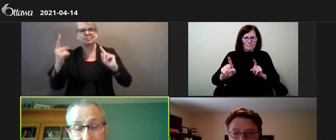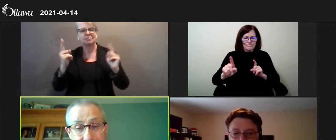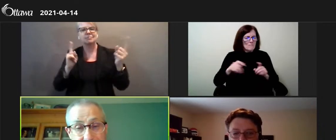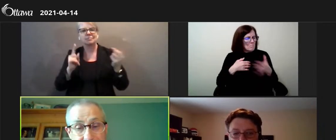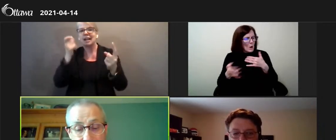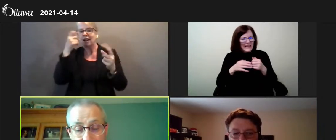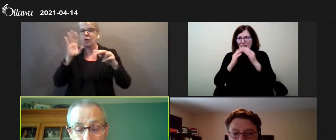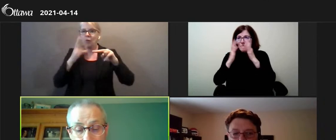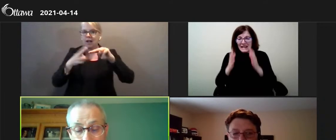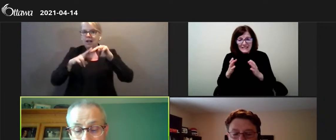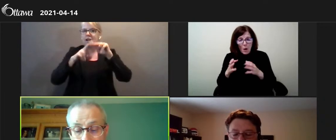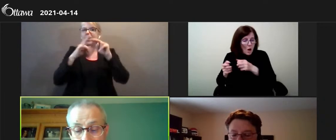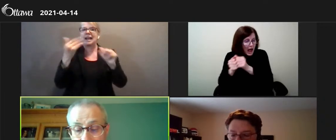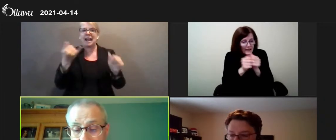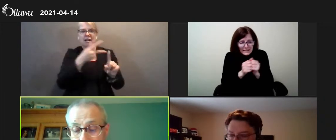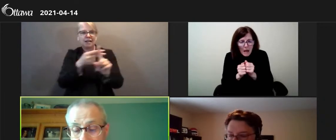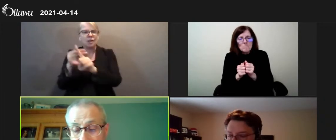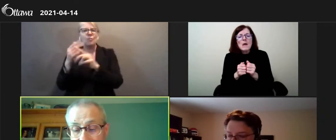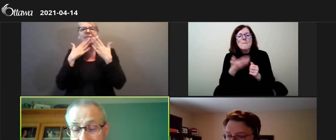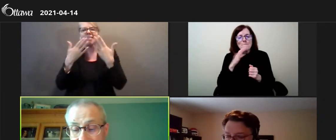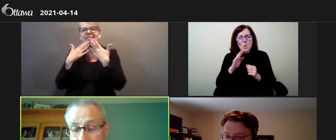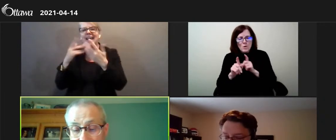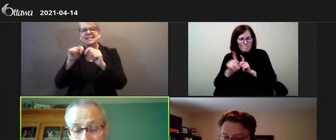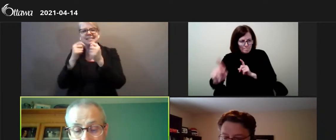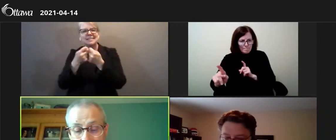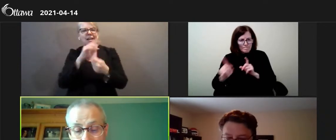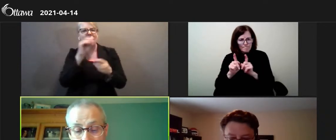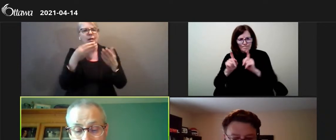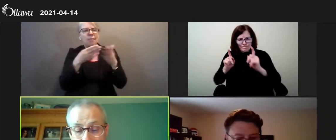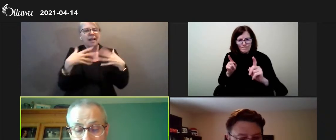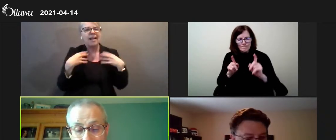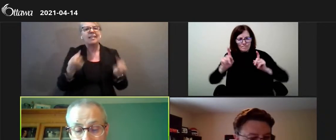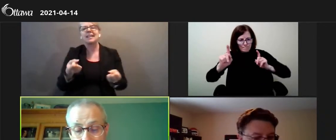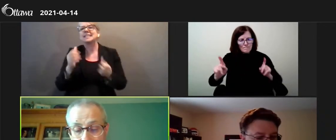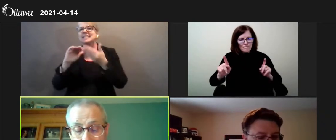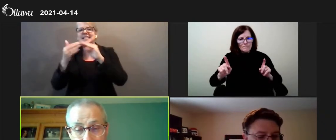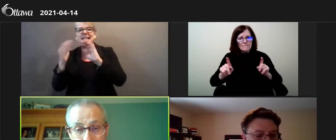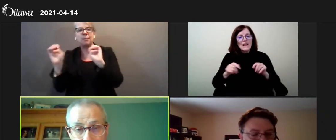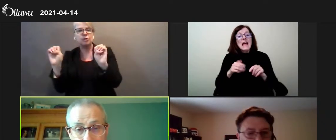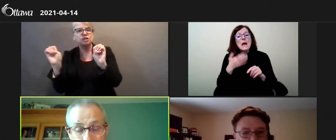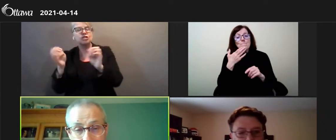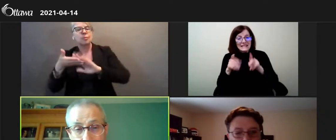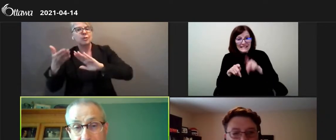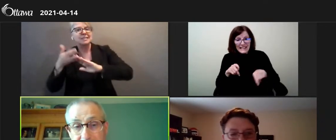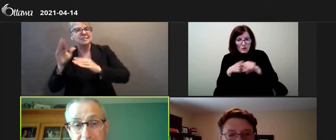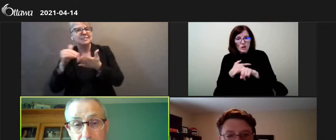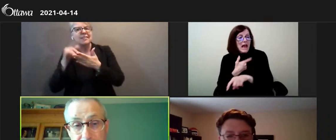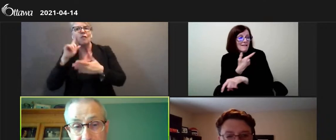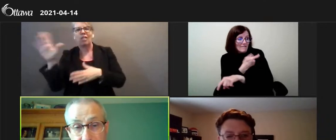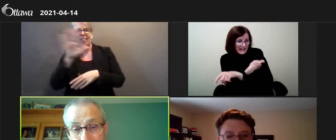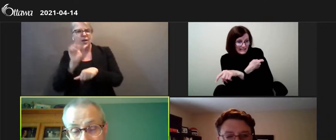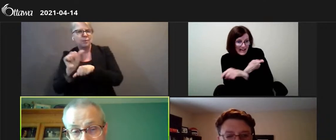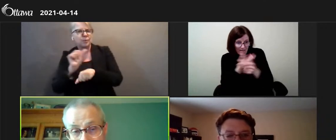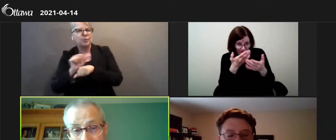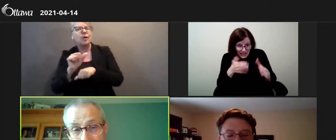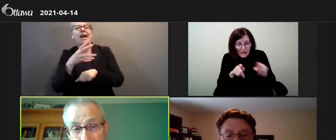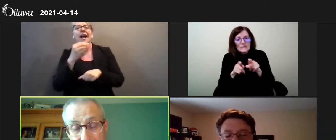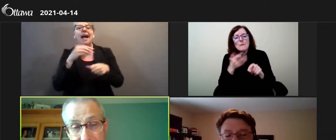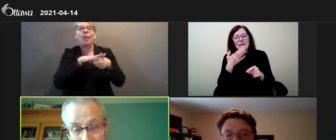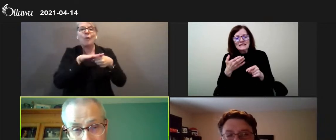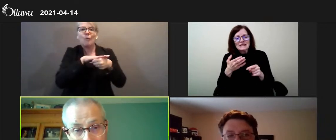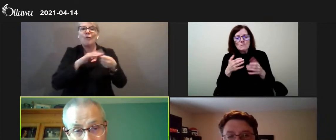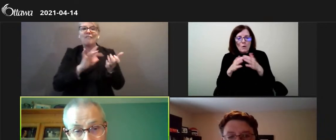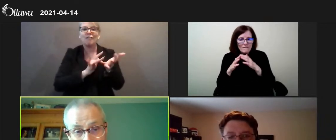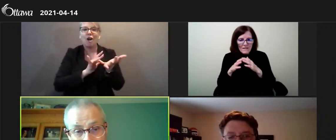want to thank the teams at Ottawa Public Health and the city's Emergency Operations Center for their efforts, as well as the local pharmacists